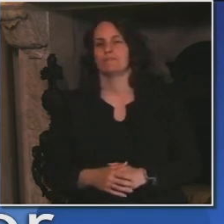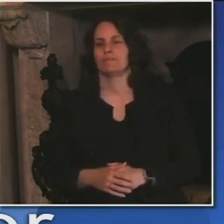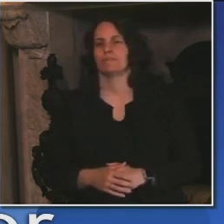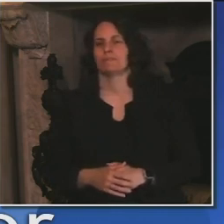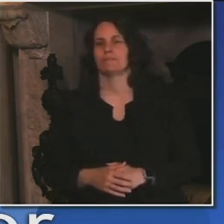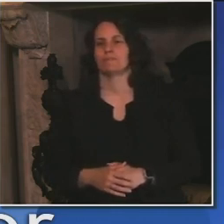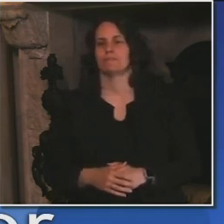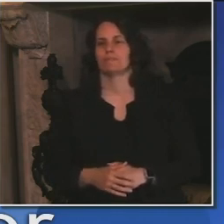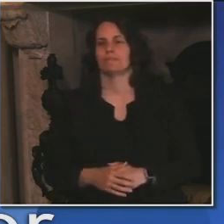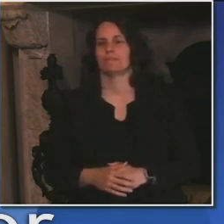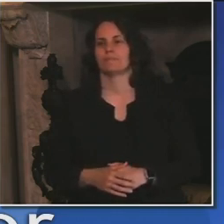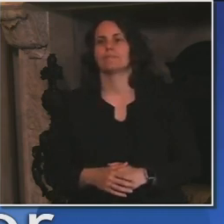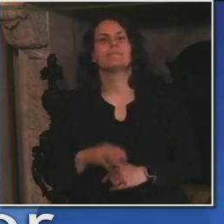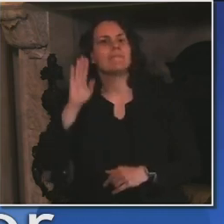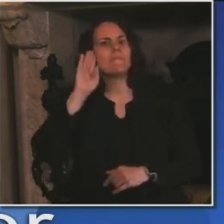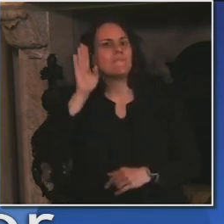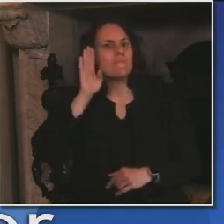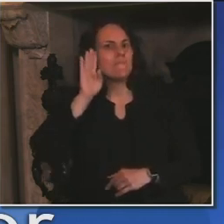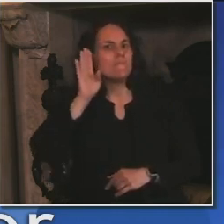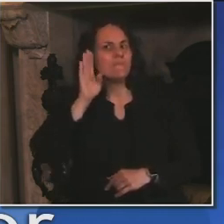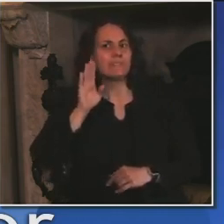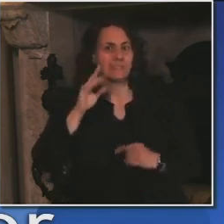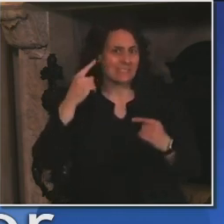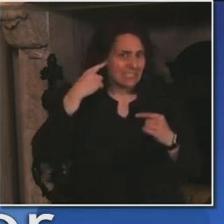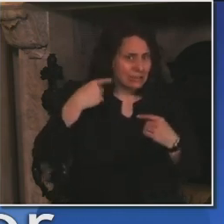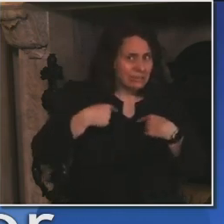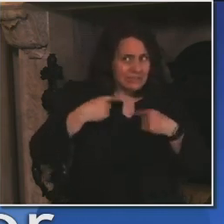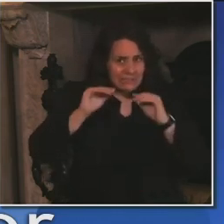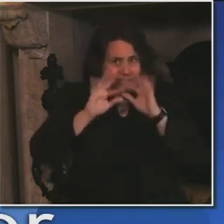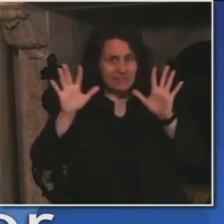Hi. This is, can you hear me? Yes, we can.